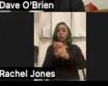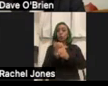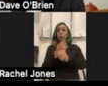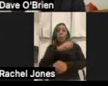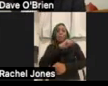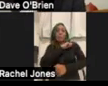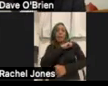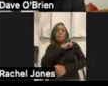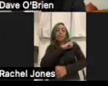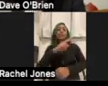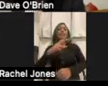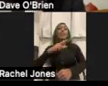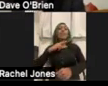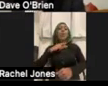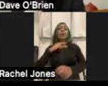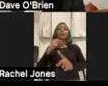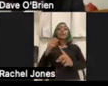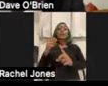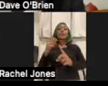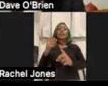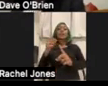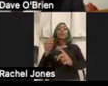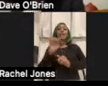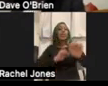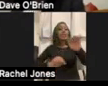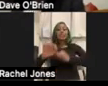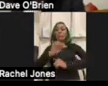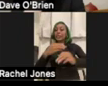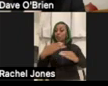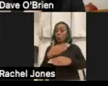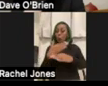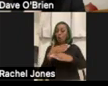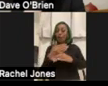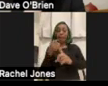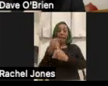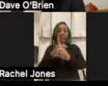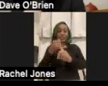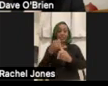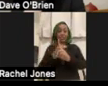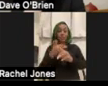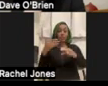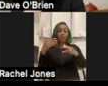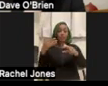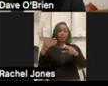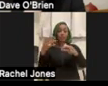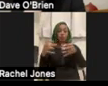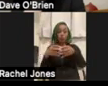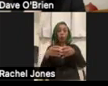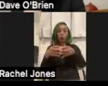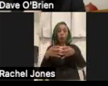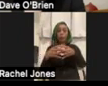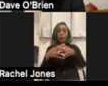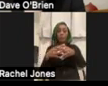Workers, which is a domestic worker-led activist group. And so I'm working with a team of five